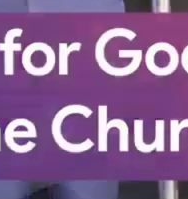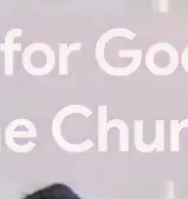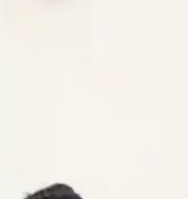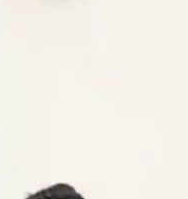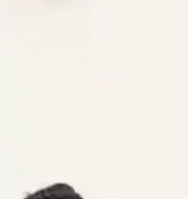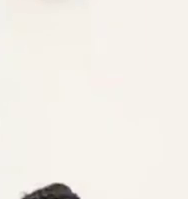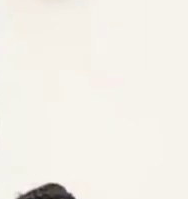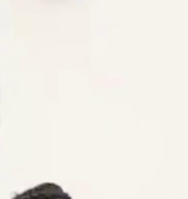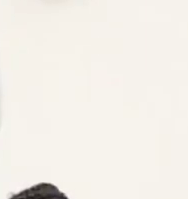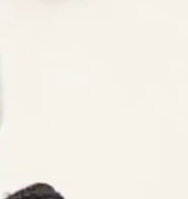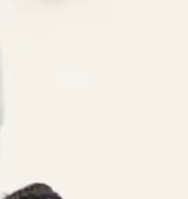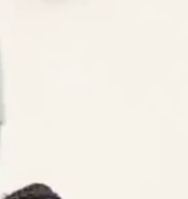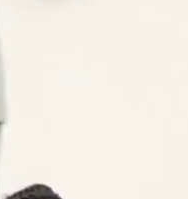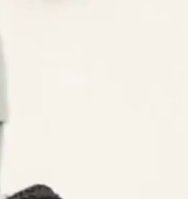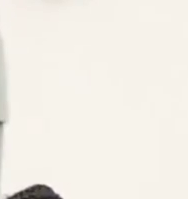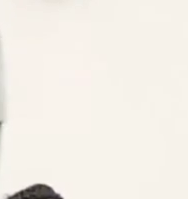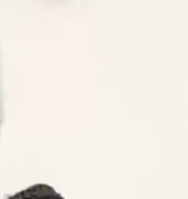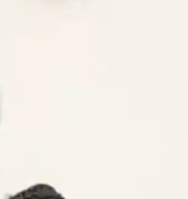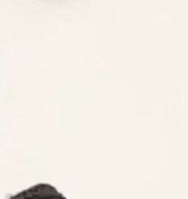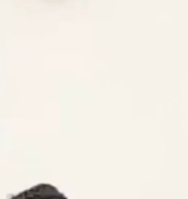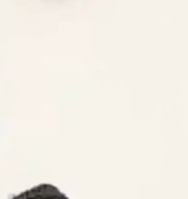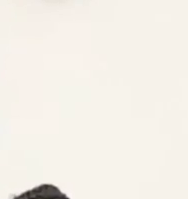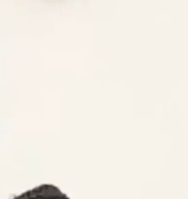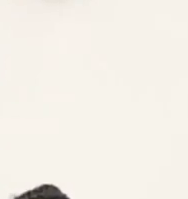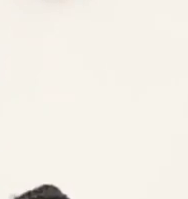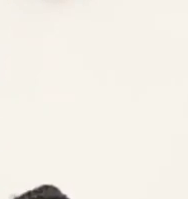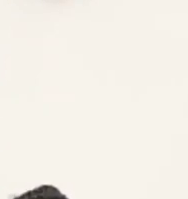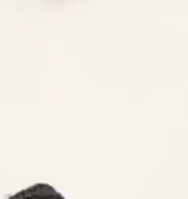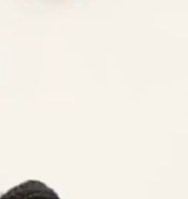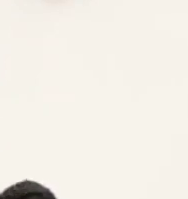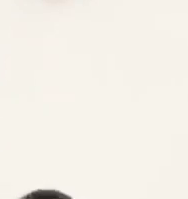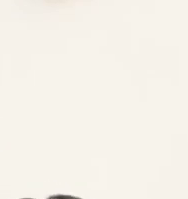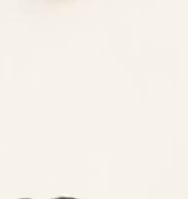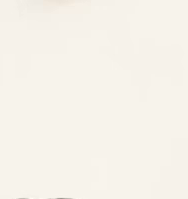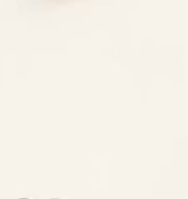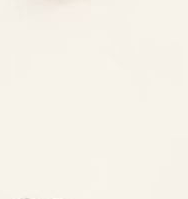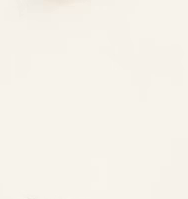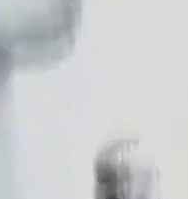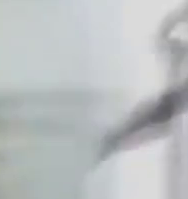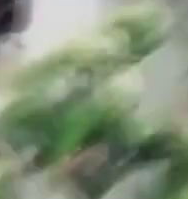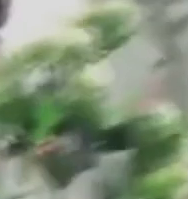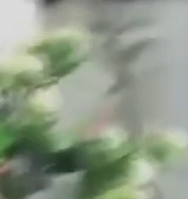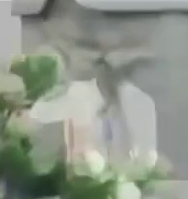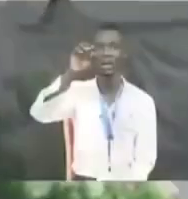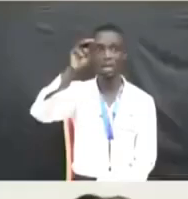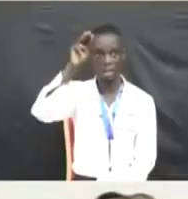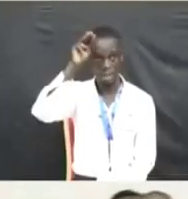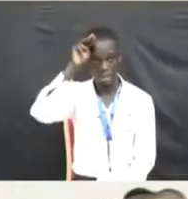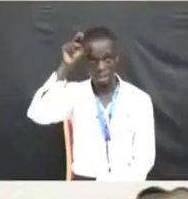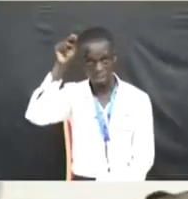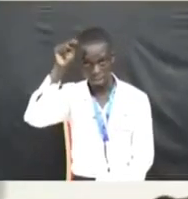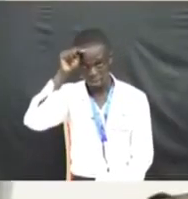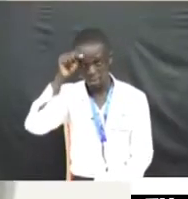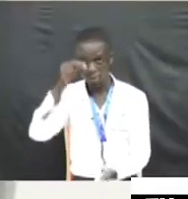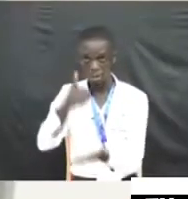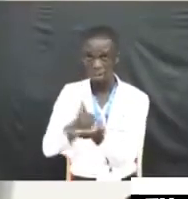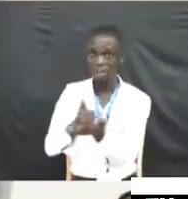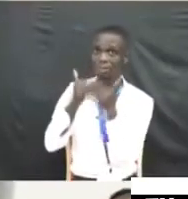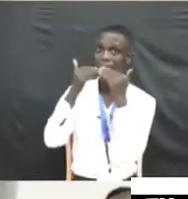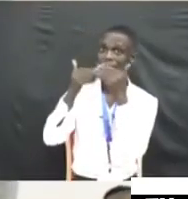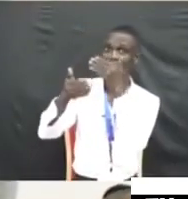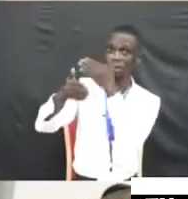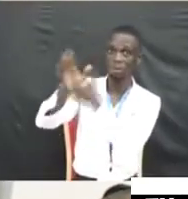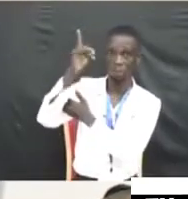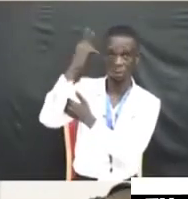want to invite Apostle Dr. MK Ntumy to stand in to offer our thanksgiving to God for what he